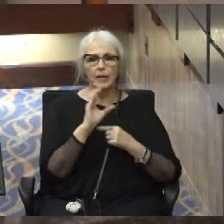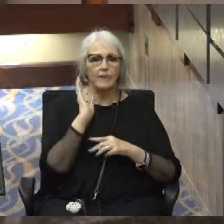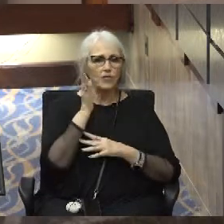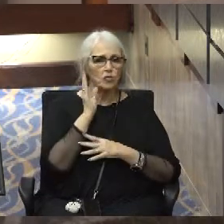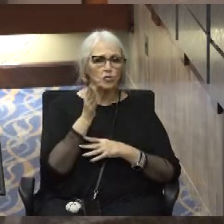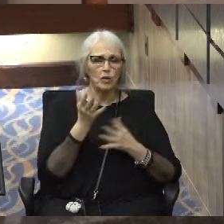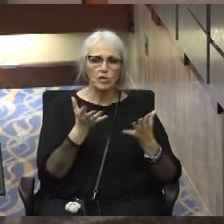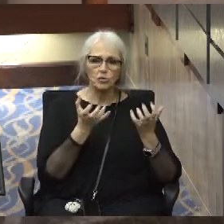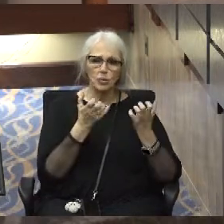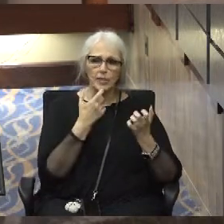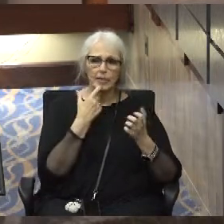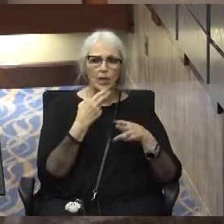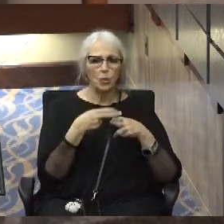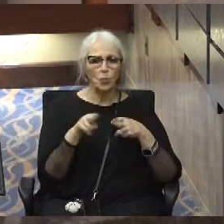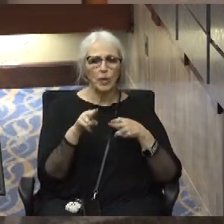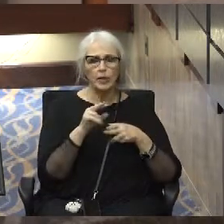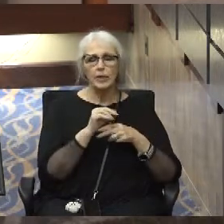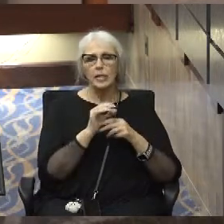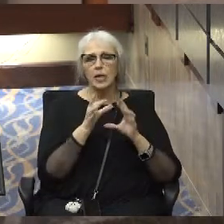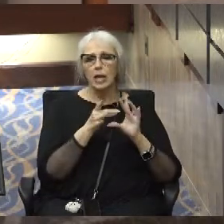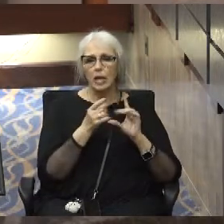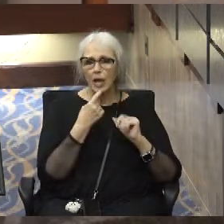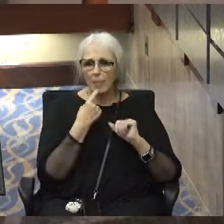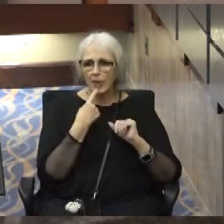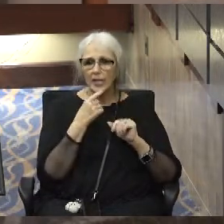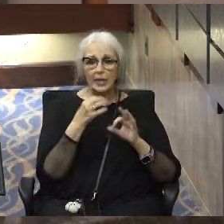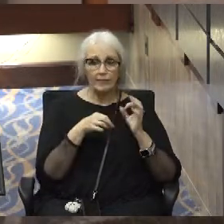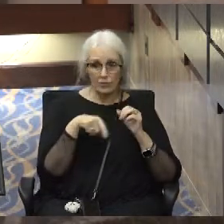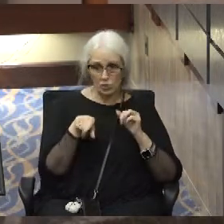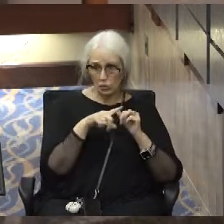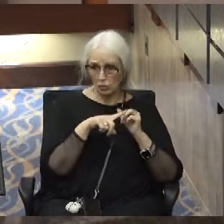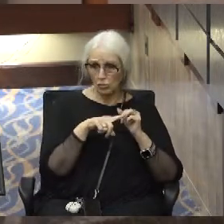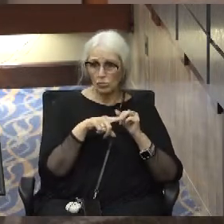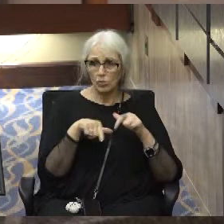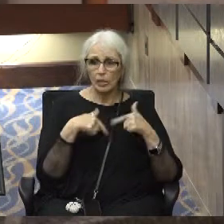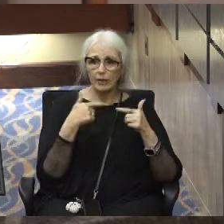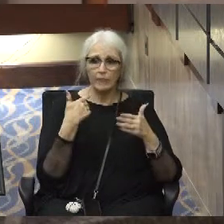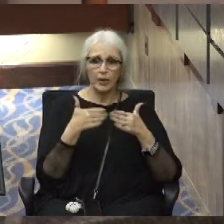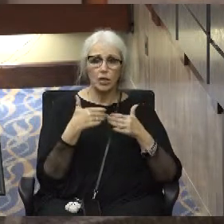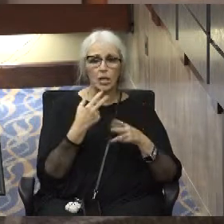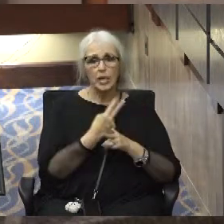wanted to just put a quick insert that if you are a resident that